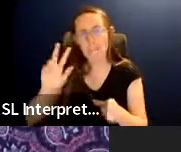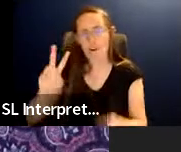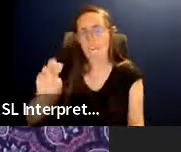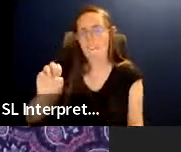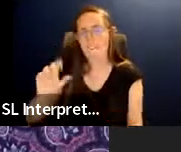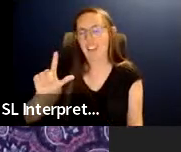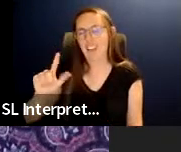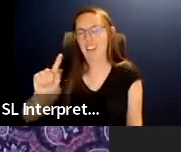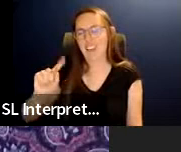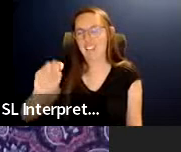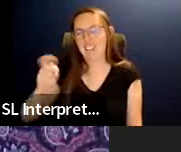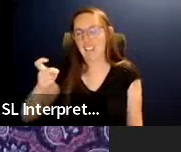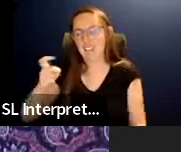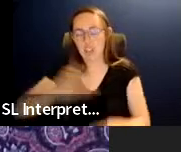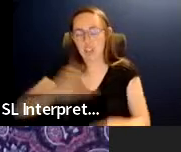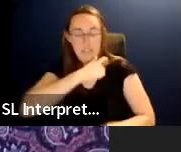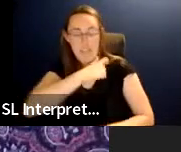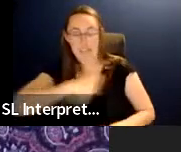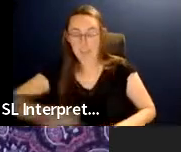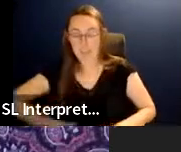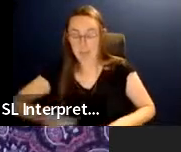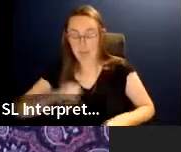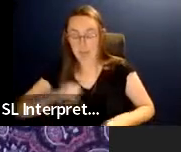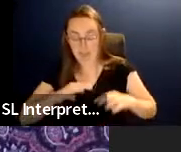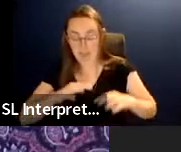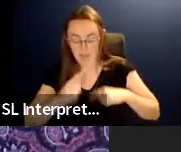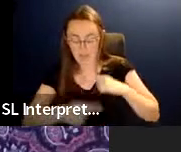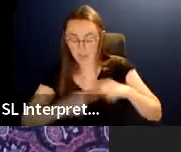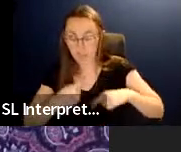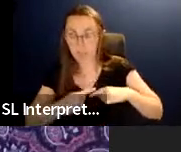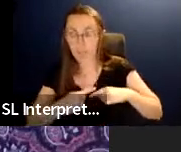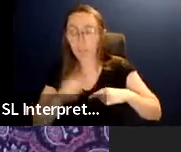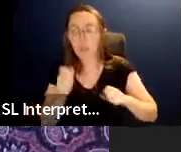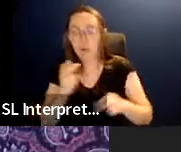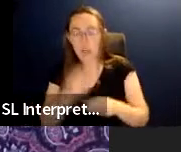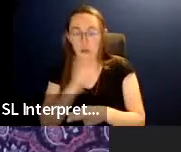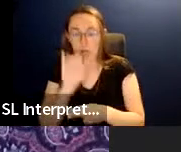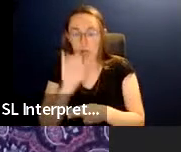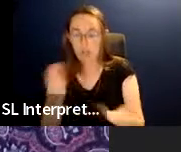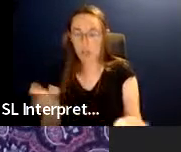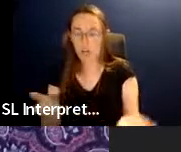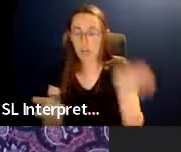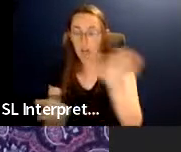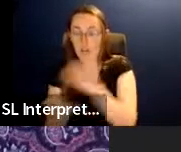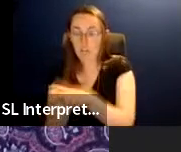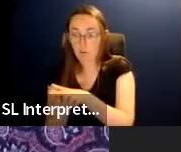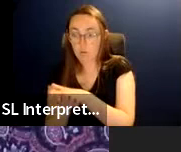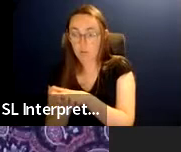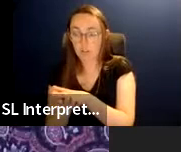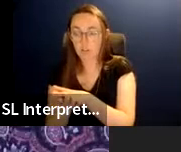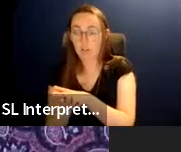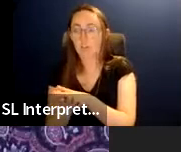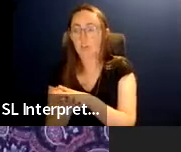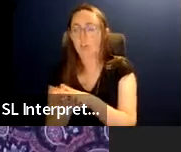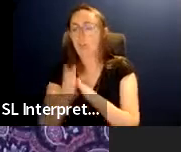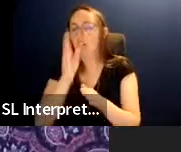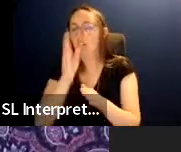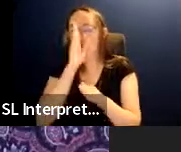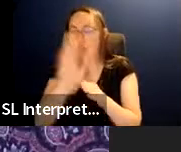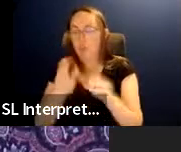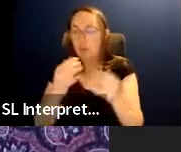gripper? You can take that material and fold it in half and do a straight line stitch, and you can make your